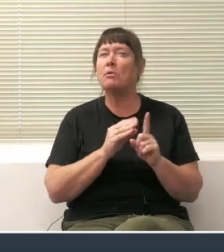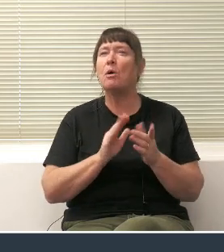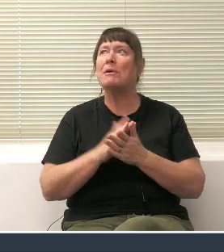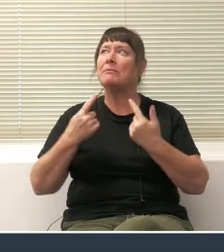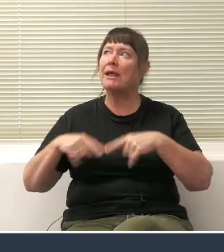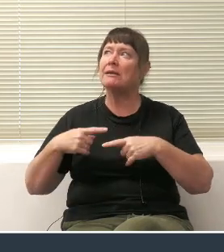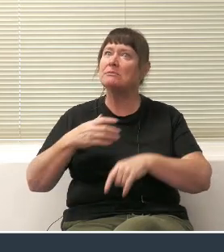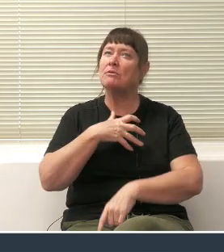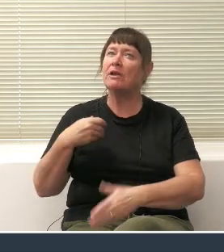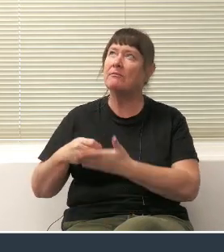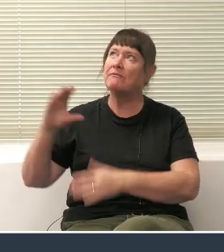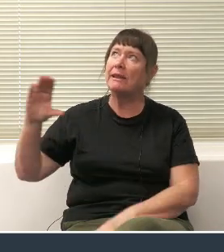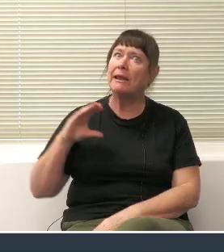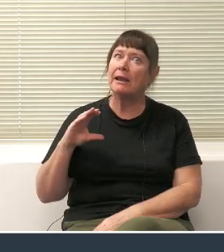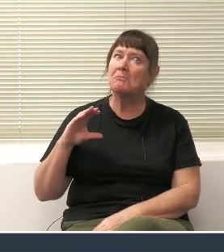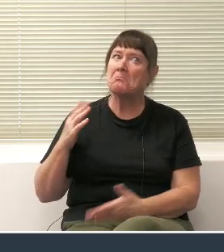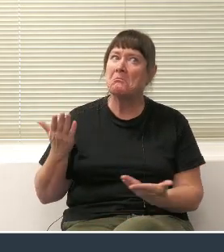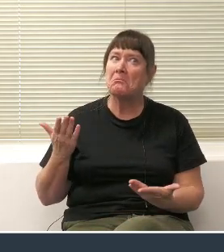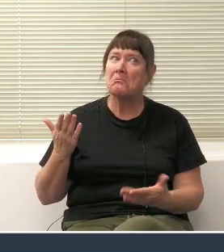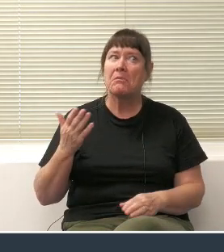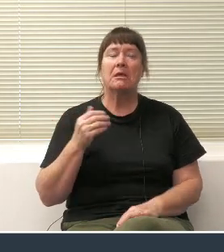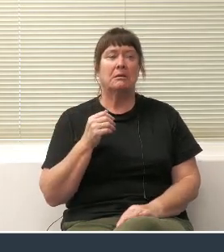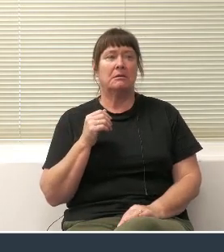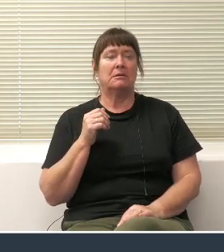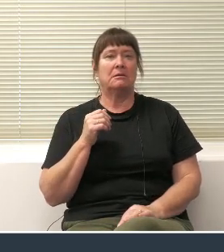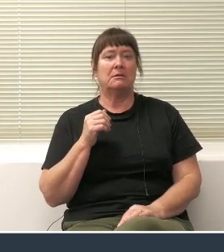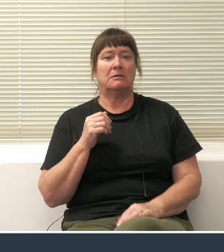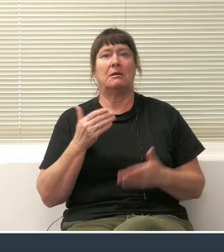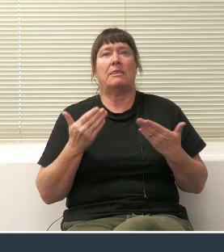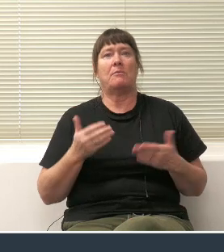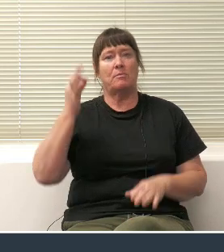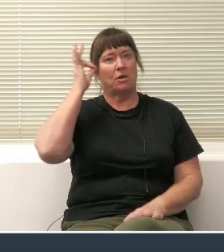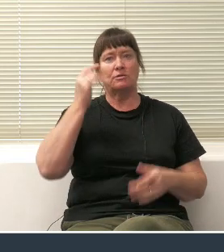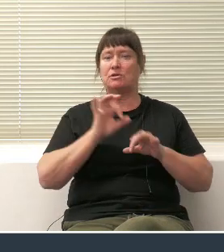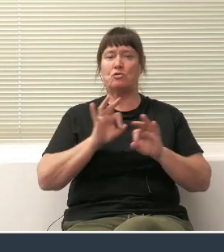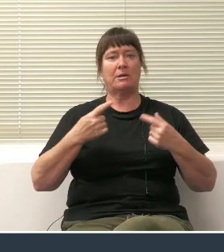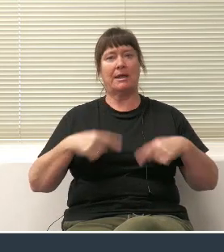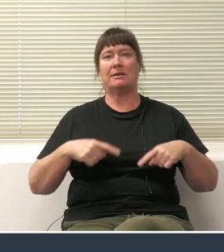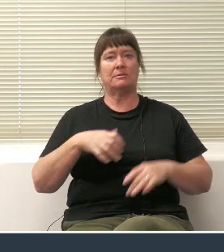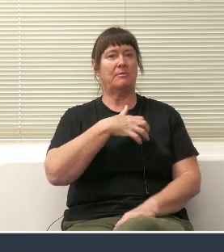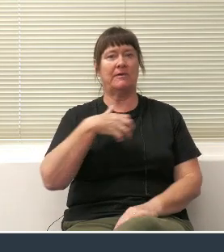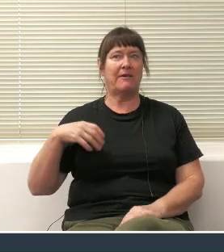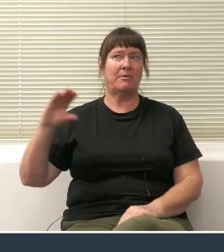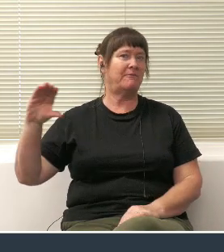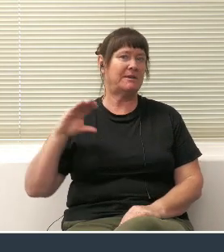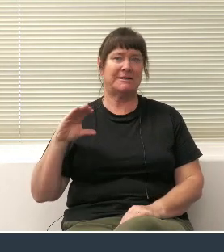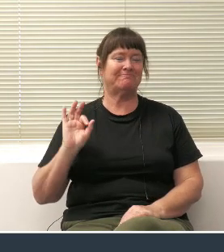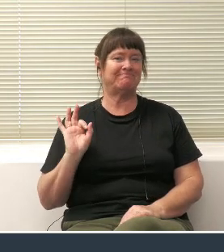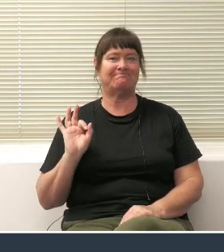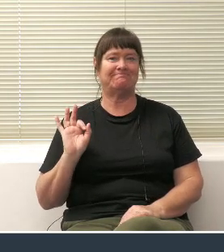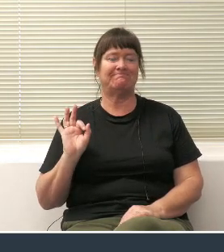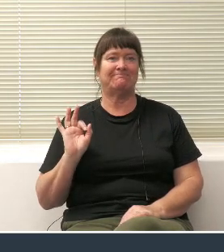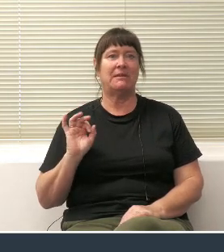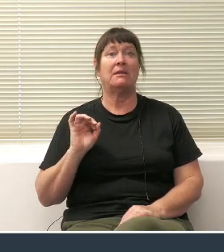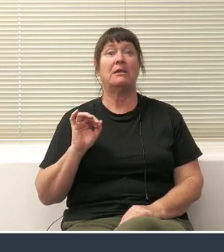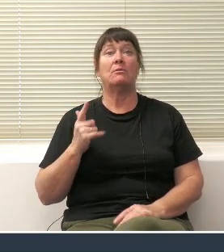eligible for government funding? So at the moment, councils are not eligible for government funding.